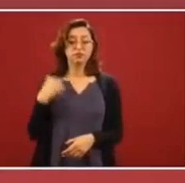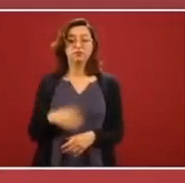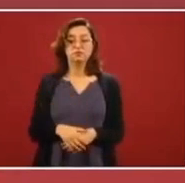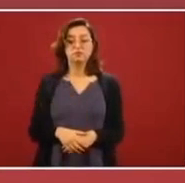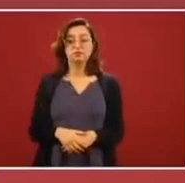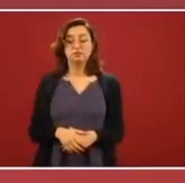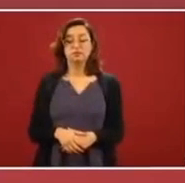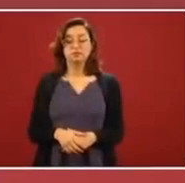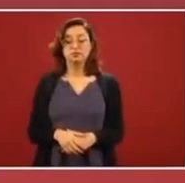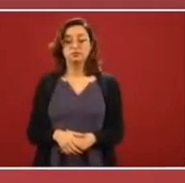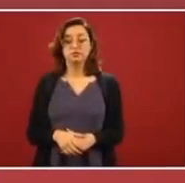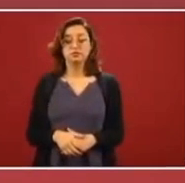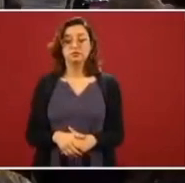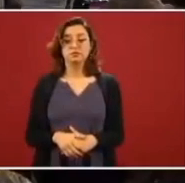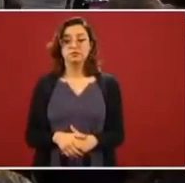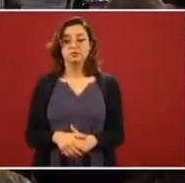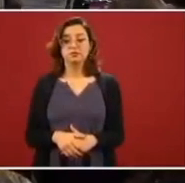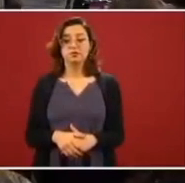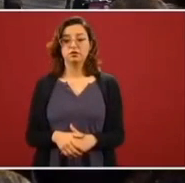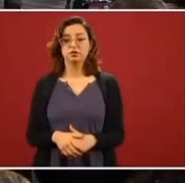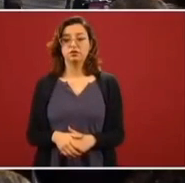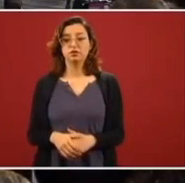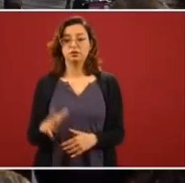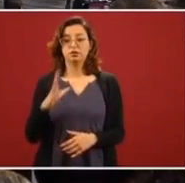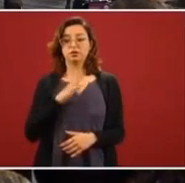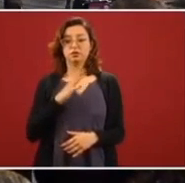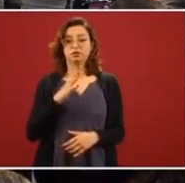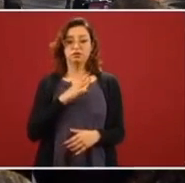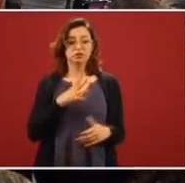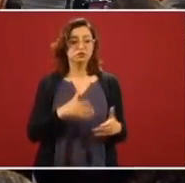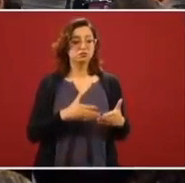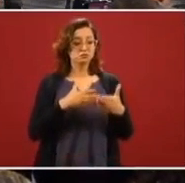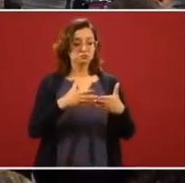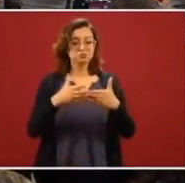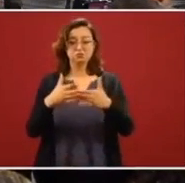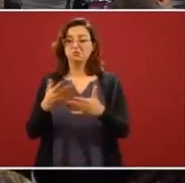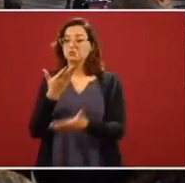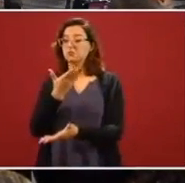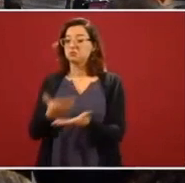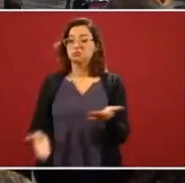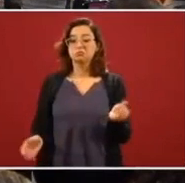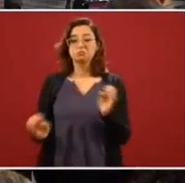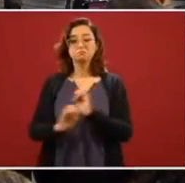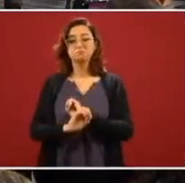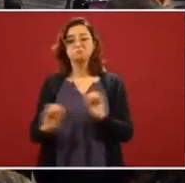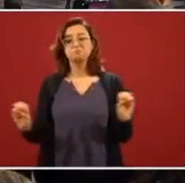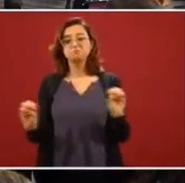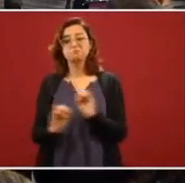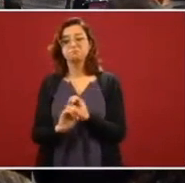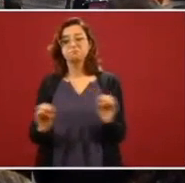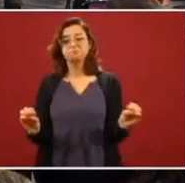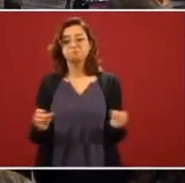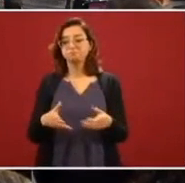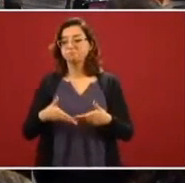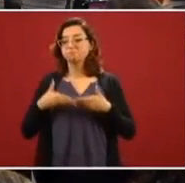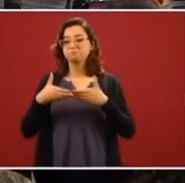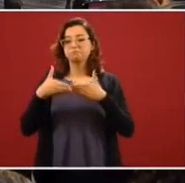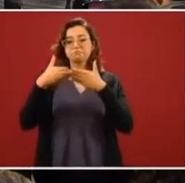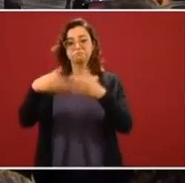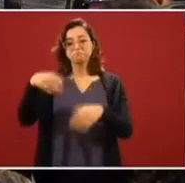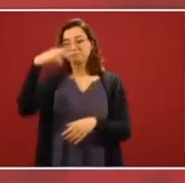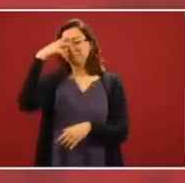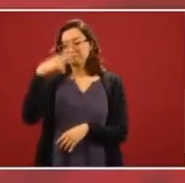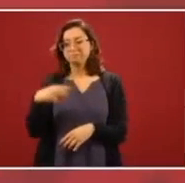teníamos And una we had infraestructura, ahora ya an no hay infrastructure, but we no barcos longer have boats mexicanos, that are todo